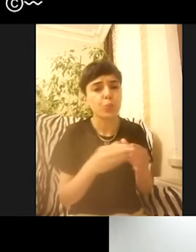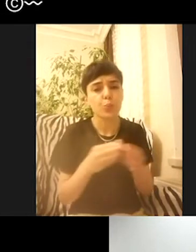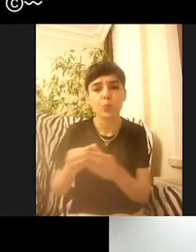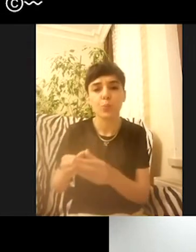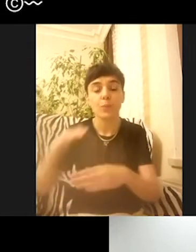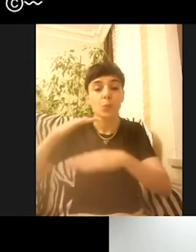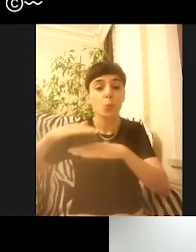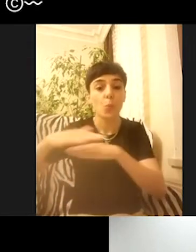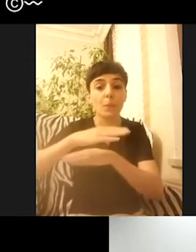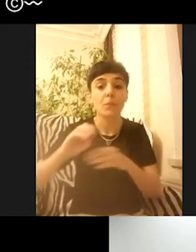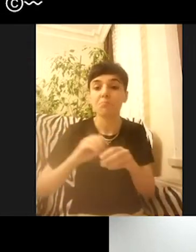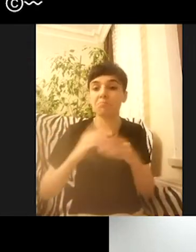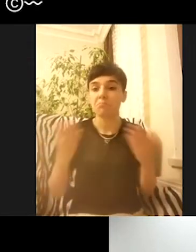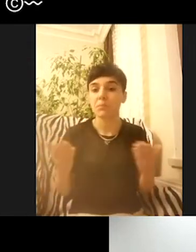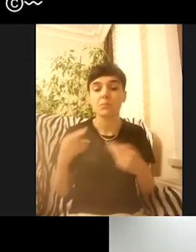now?